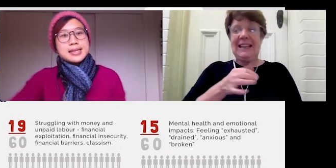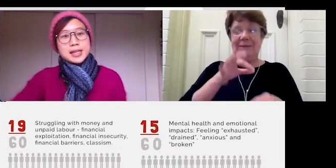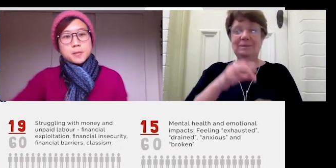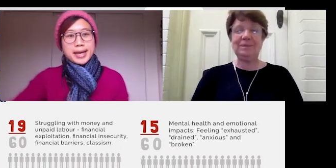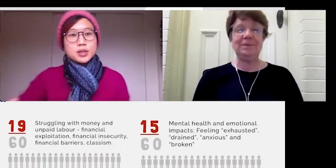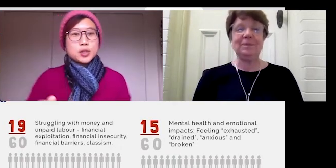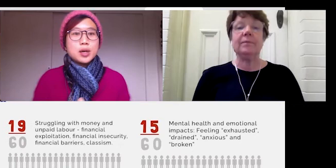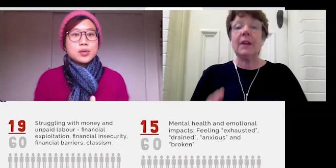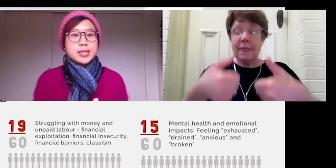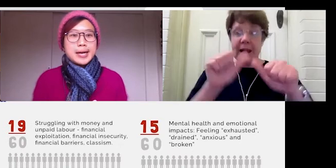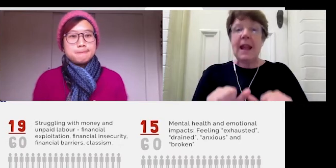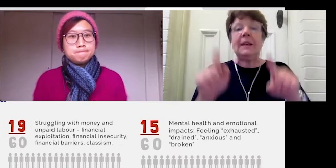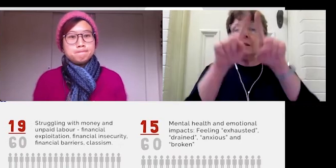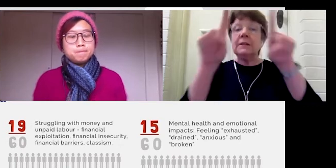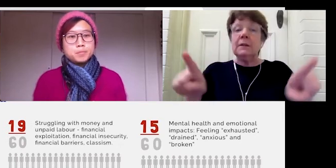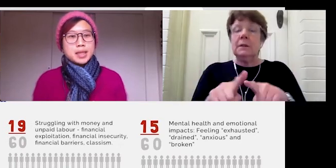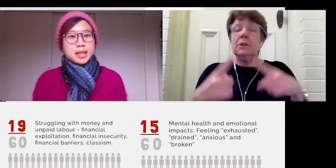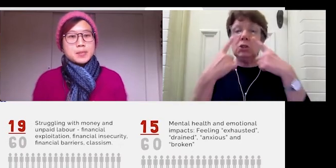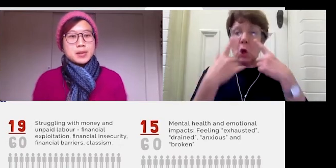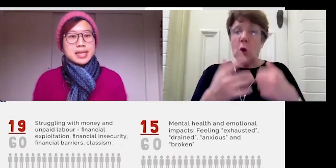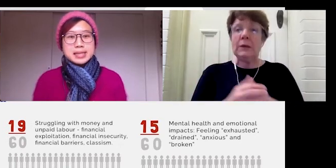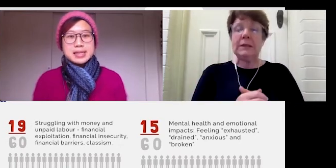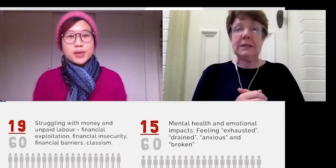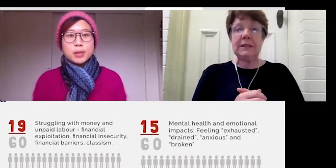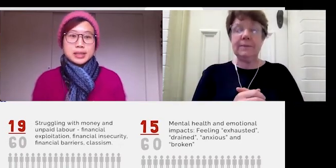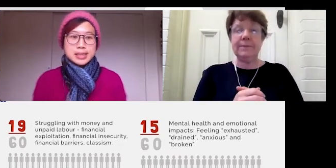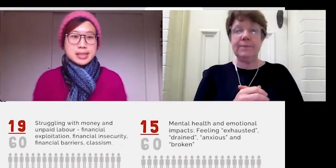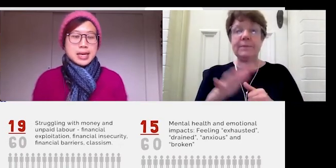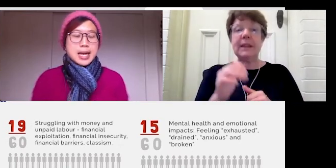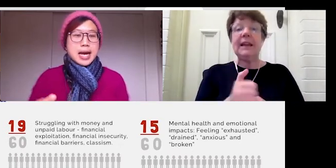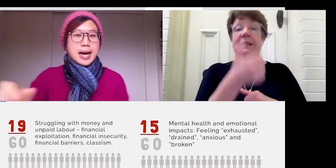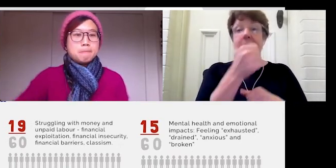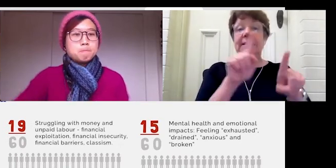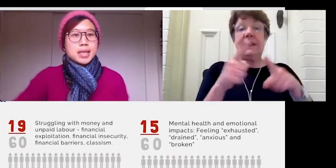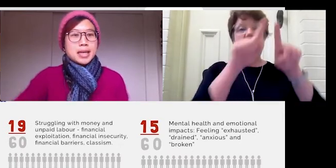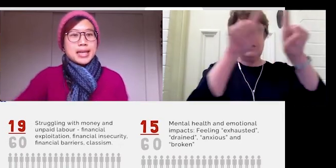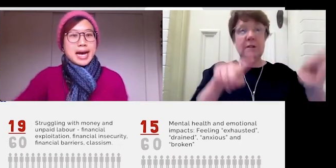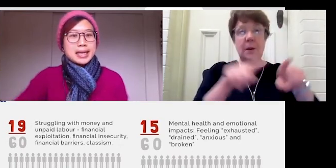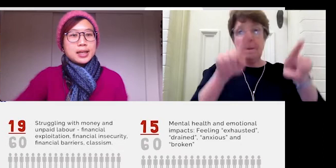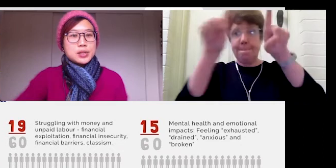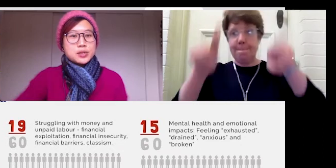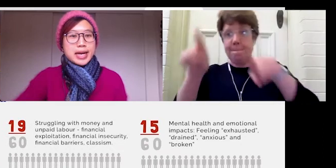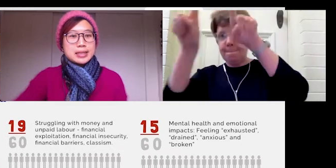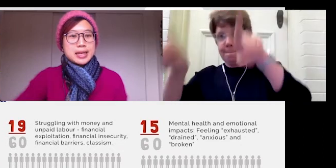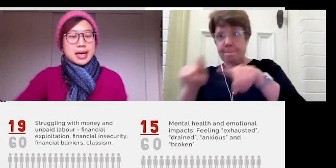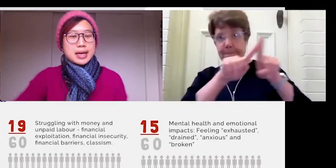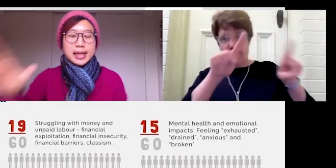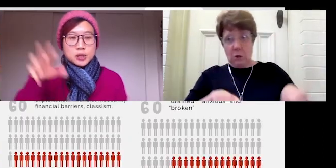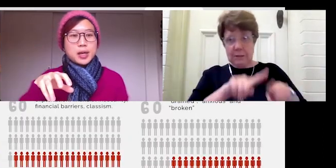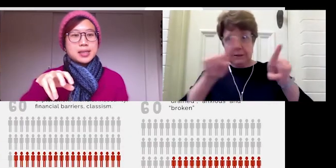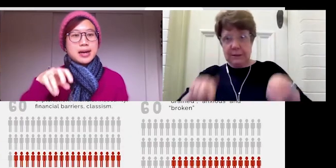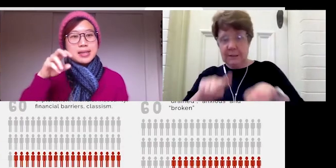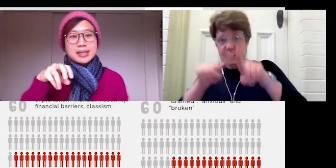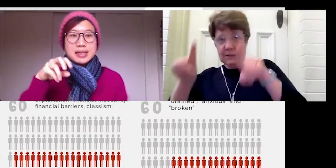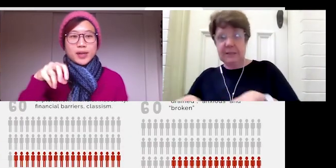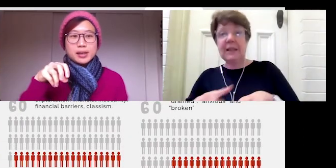This next page shows, suppose 6 different boxes that illustrate, in each